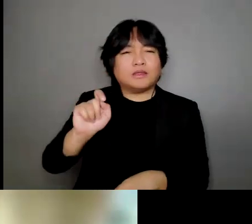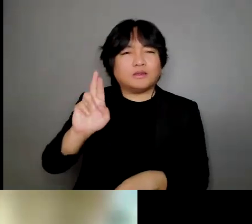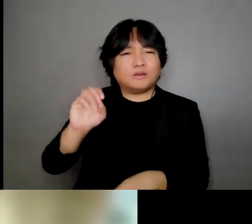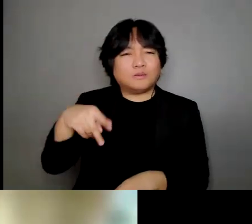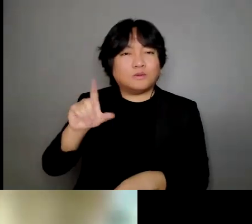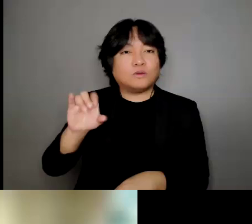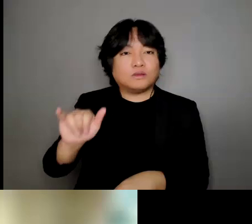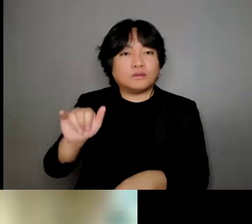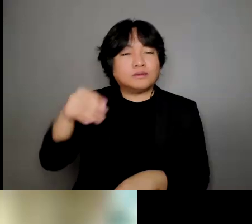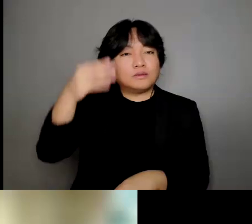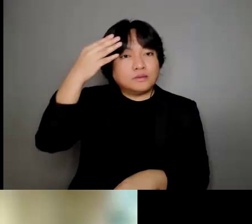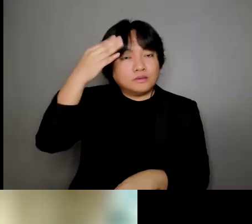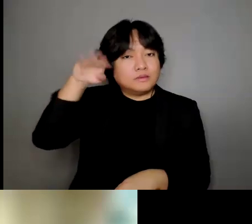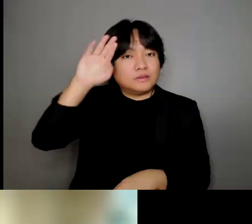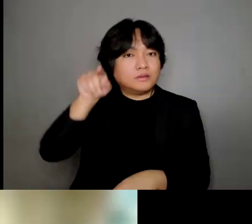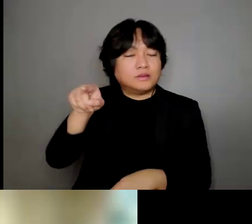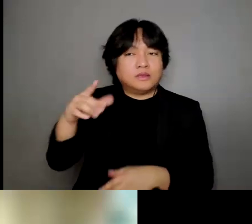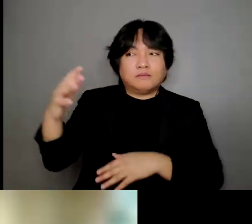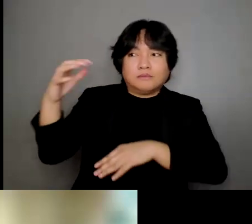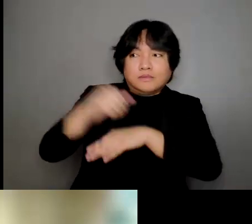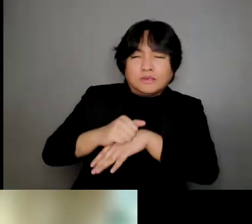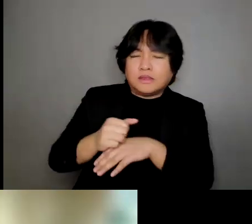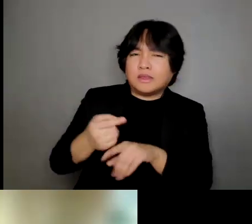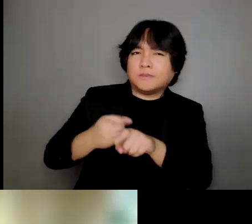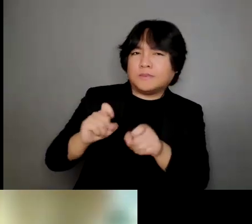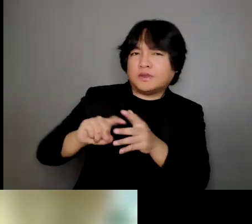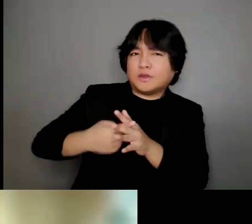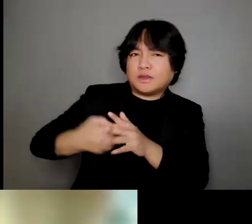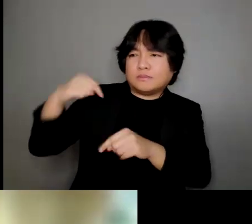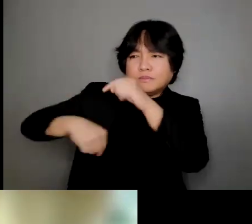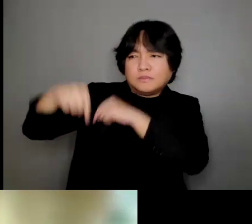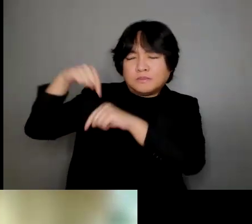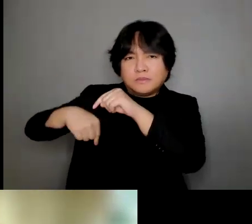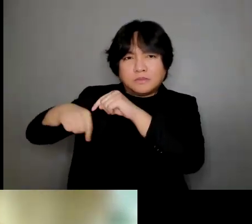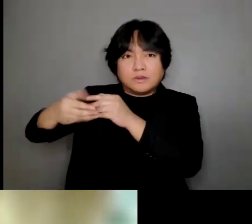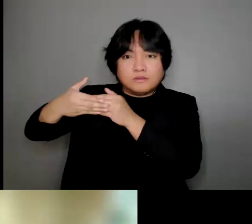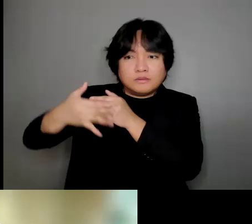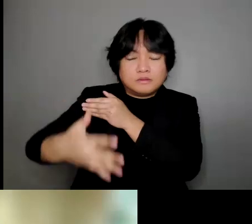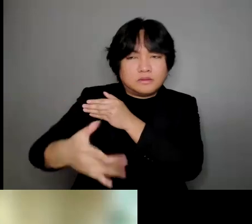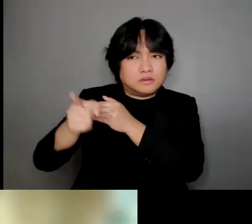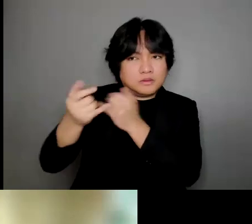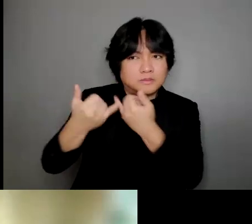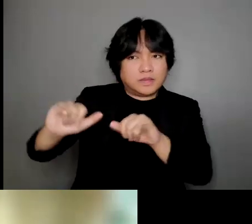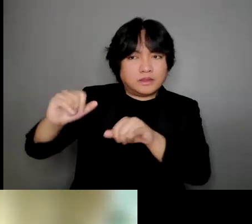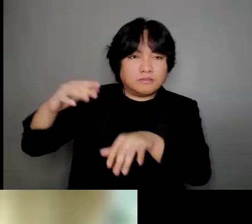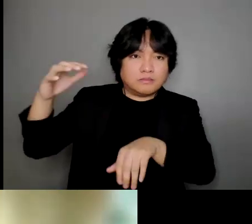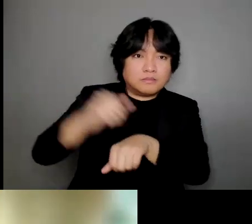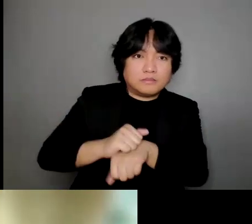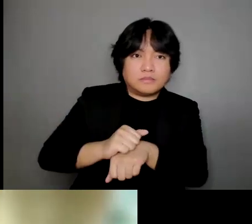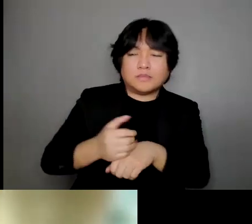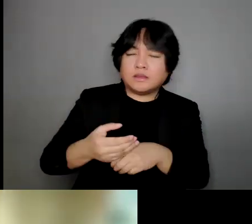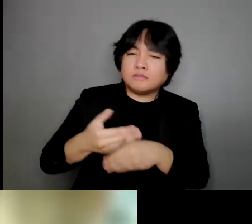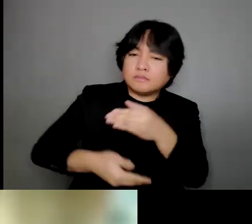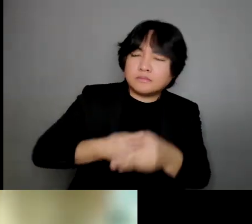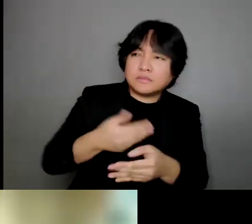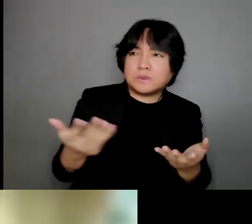either colonial in its origins or continues to be colonial. No, wala pa masyadong progress. But it's also